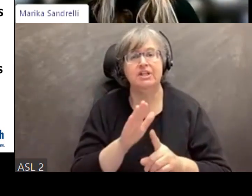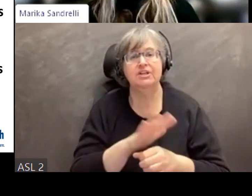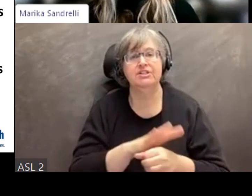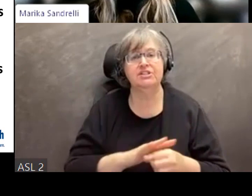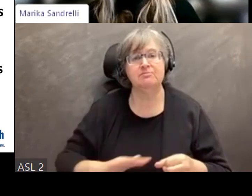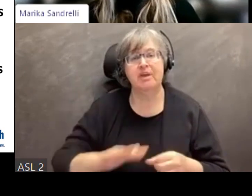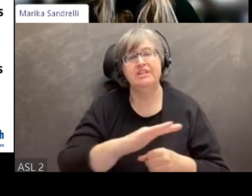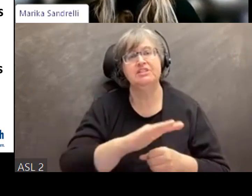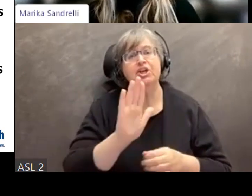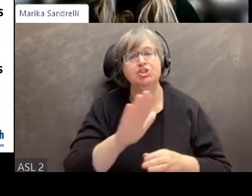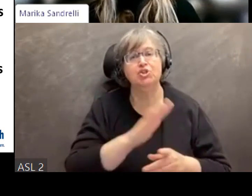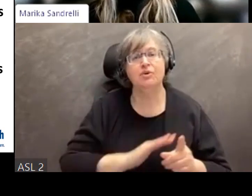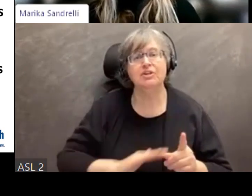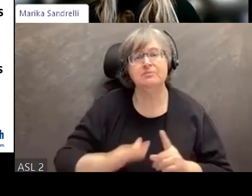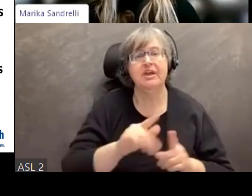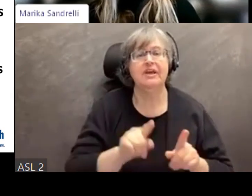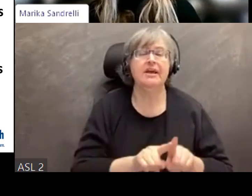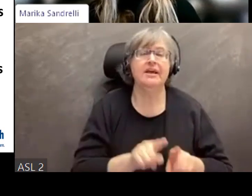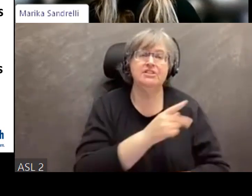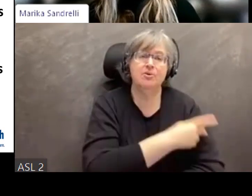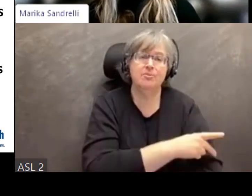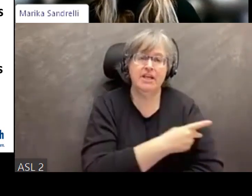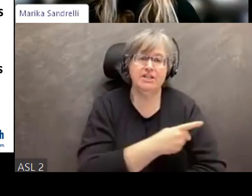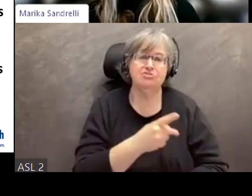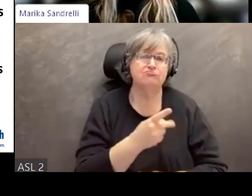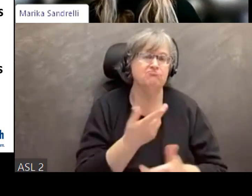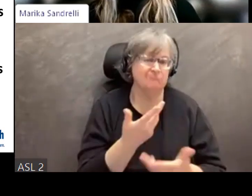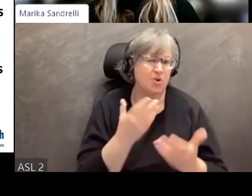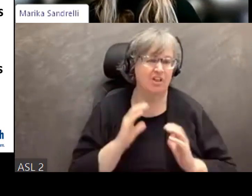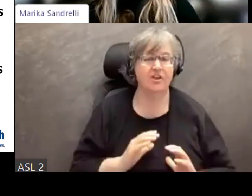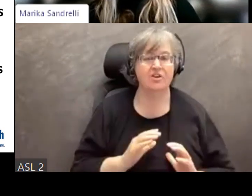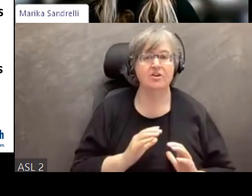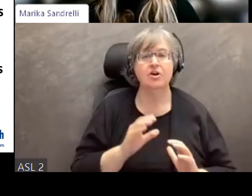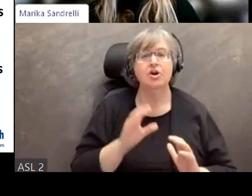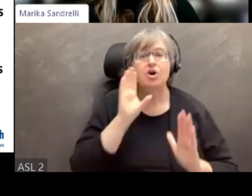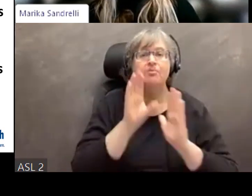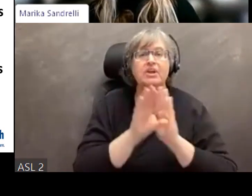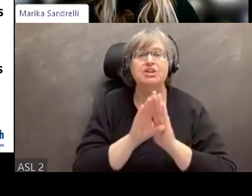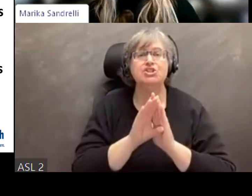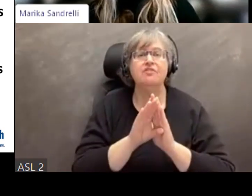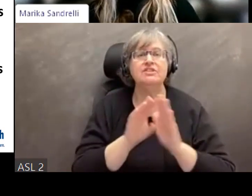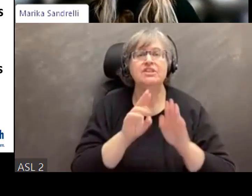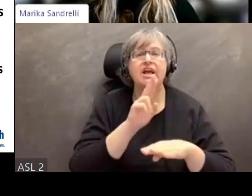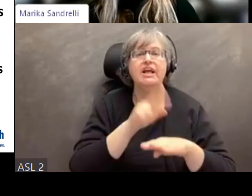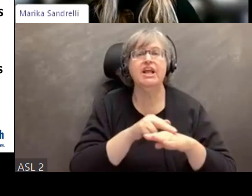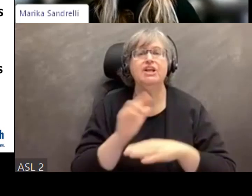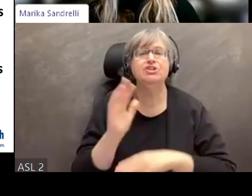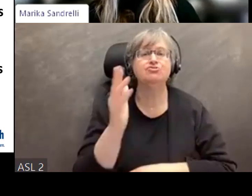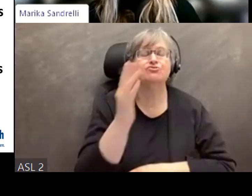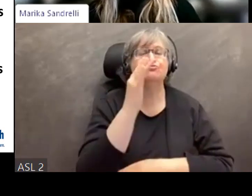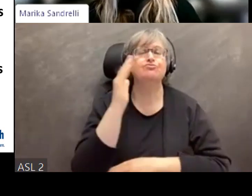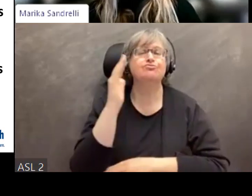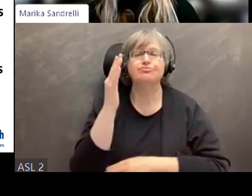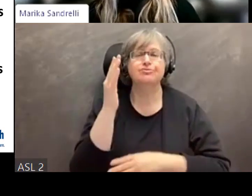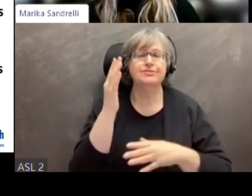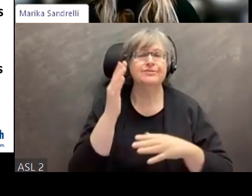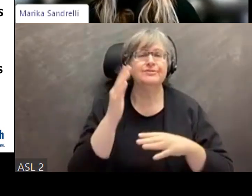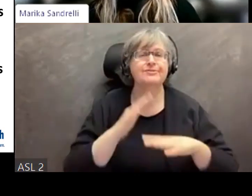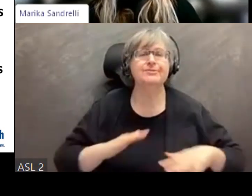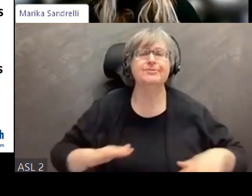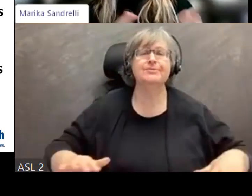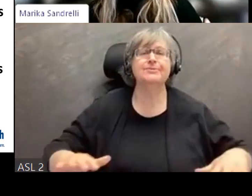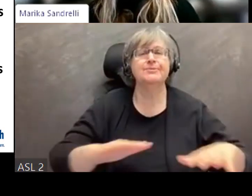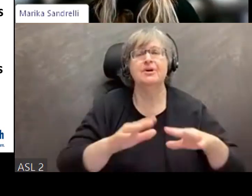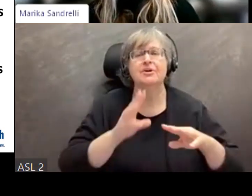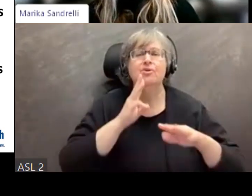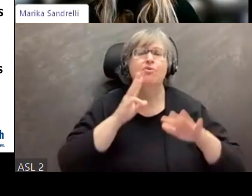your space as a patient or client. And so, pictures of nature, calm, soothing, things